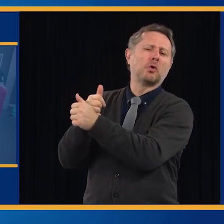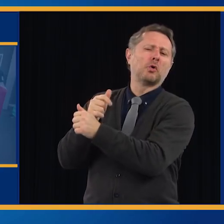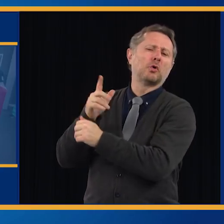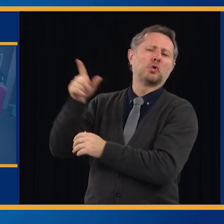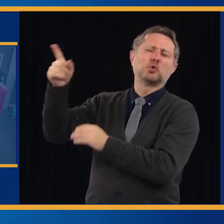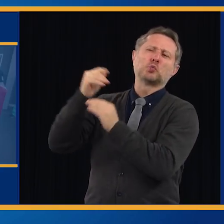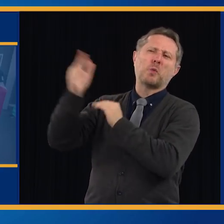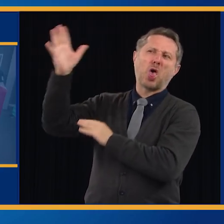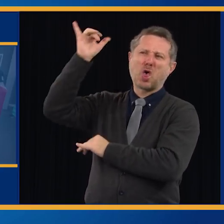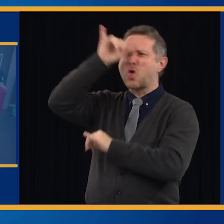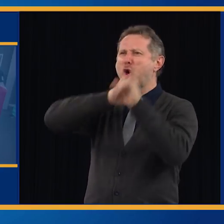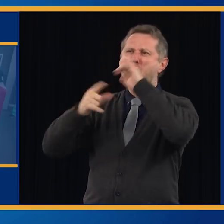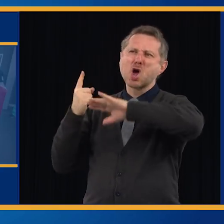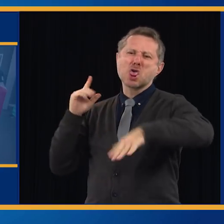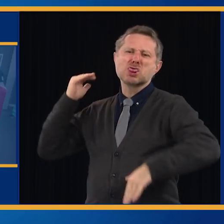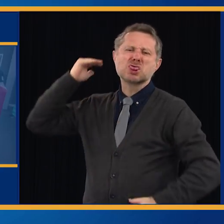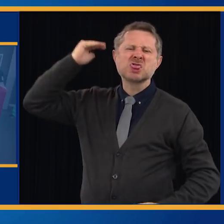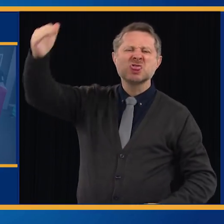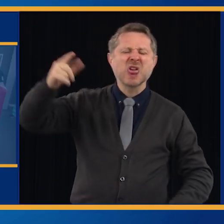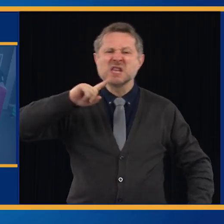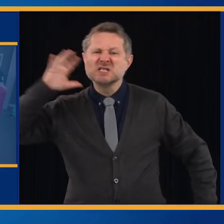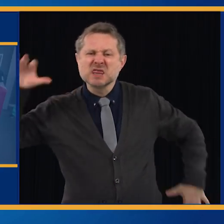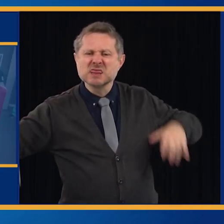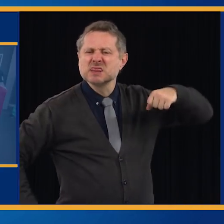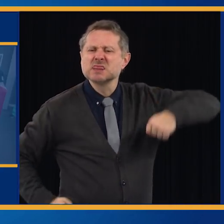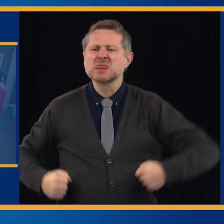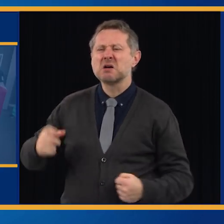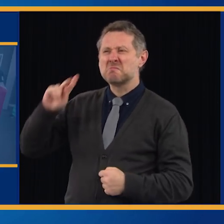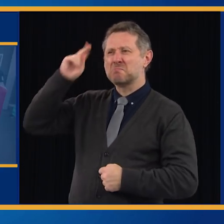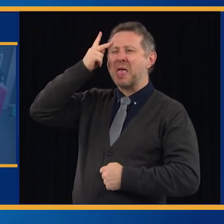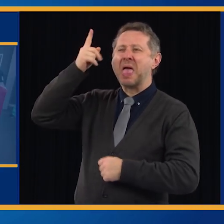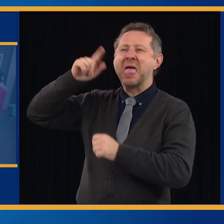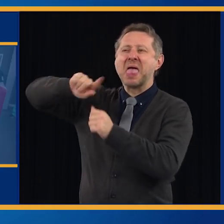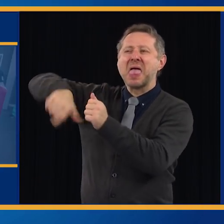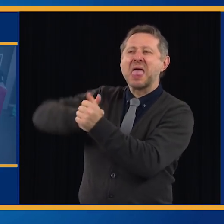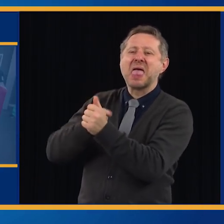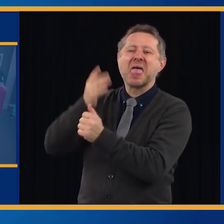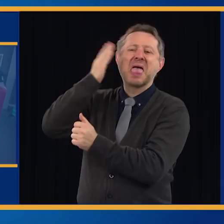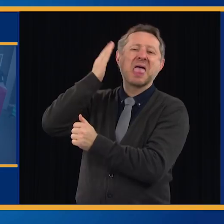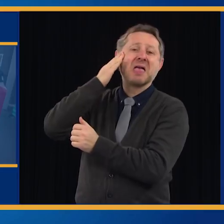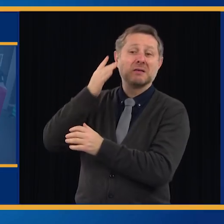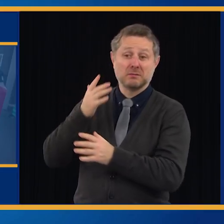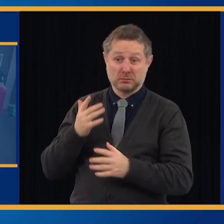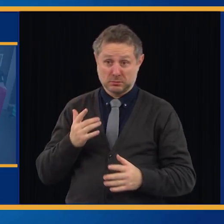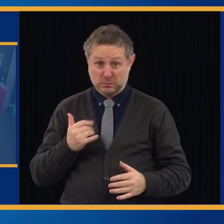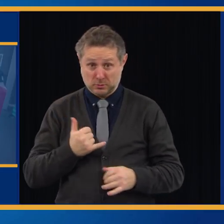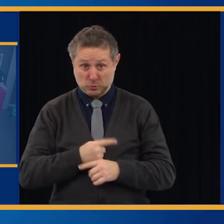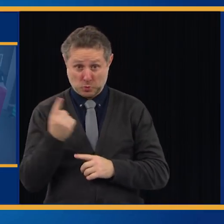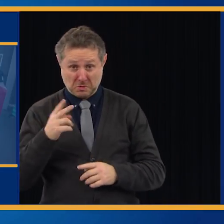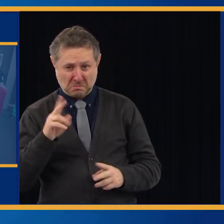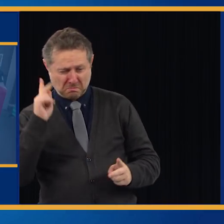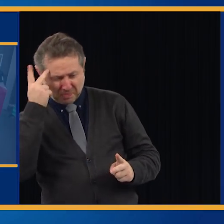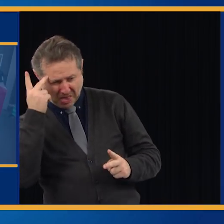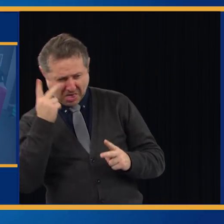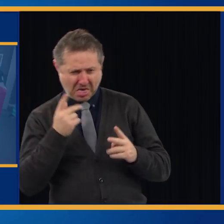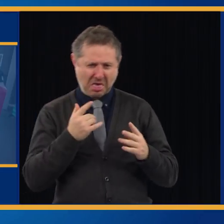an overreaction. It's political. Because everything's political nowadays, right? It's so easy to say, well, that's just